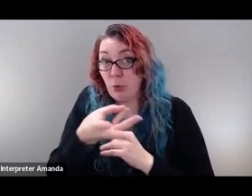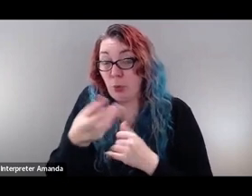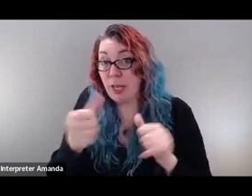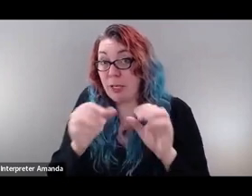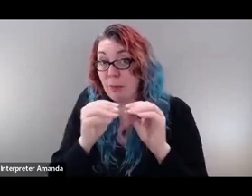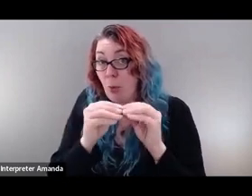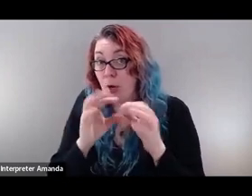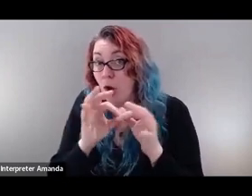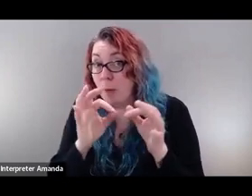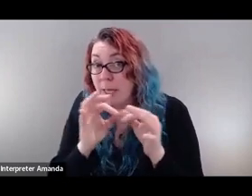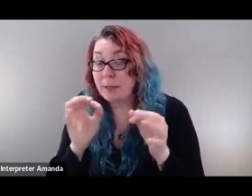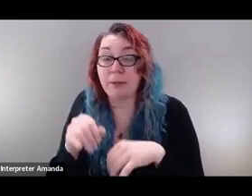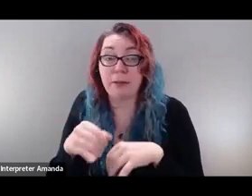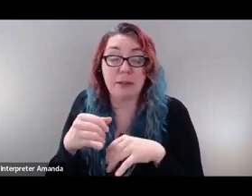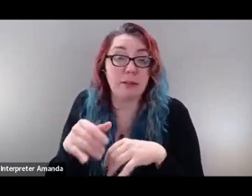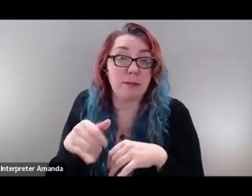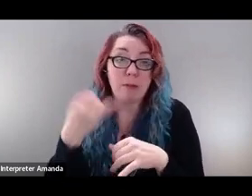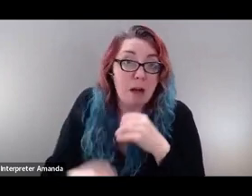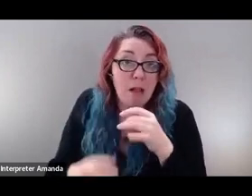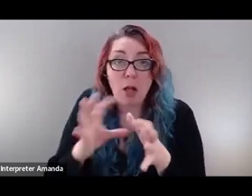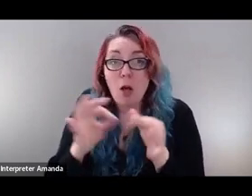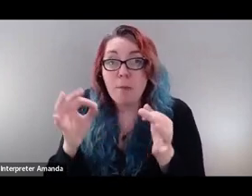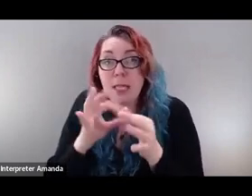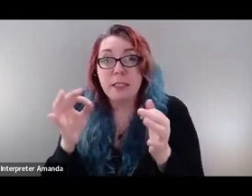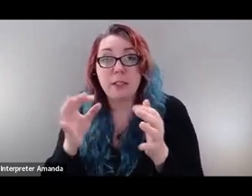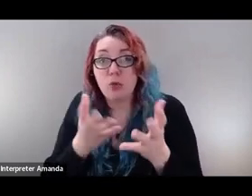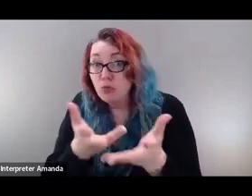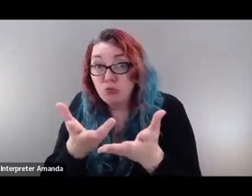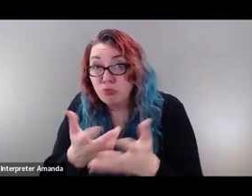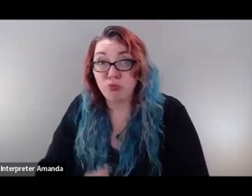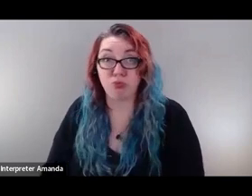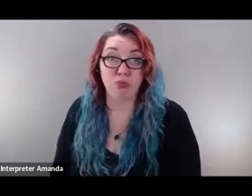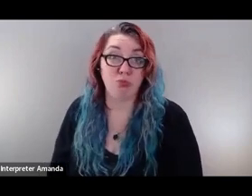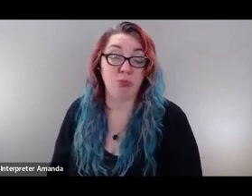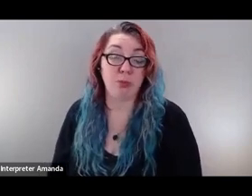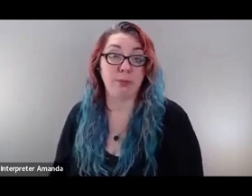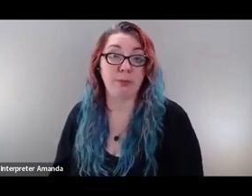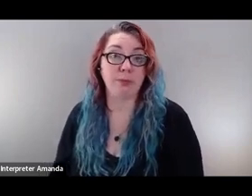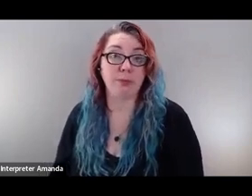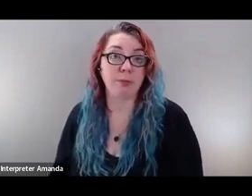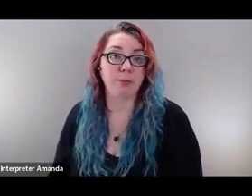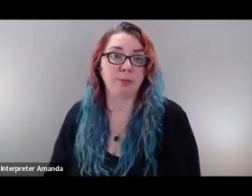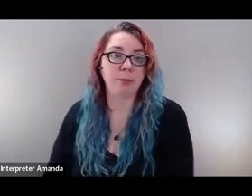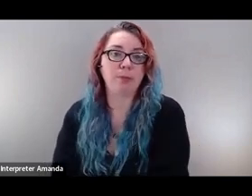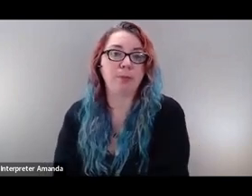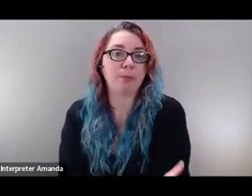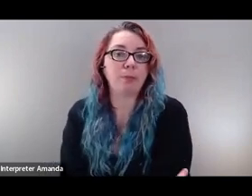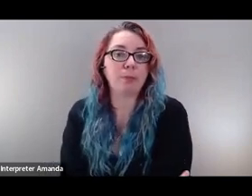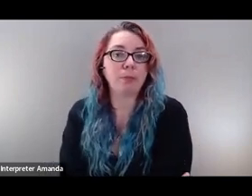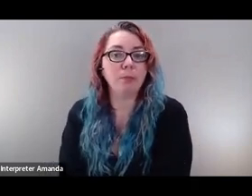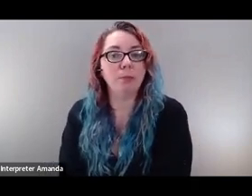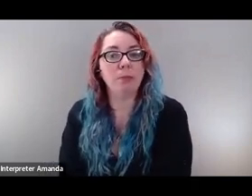thoughts, final thoughts, concluding remarks rapidly in a couple minutes before we open it to the question period.